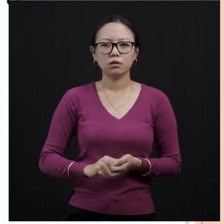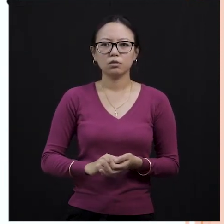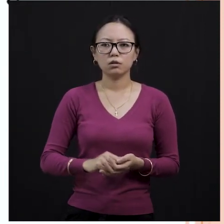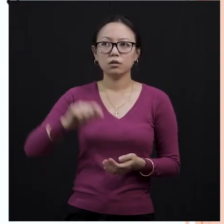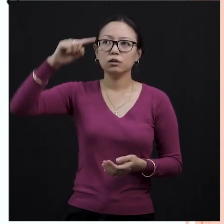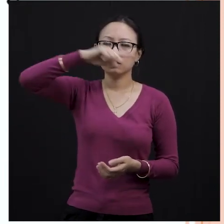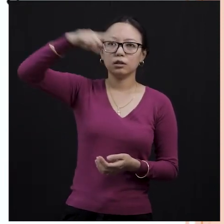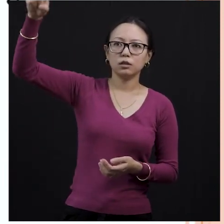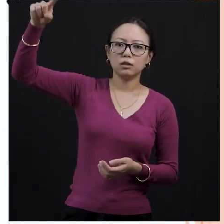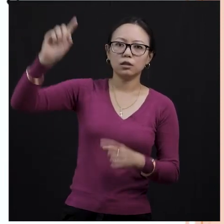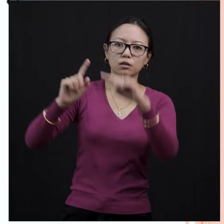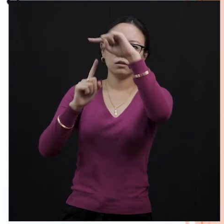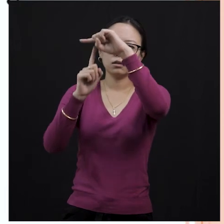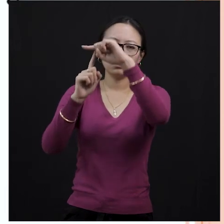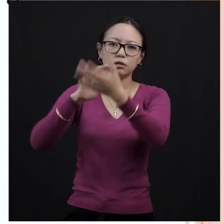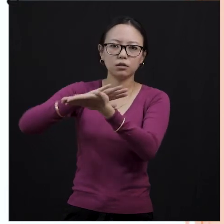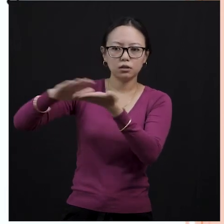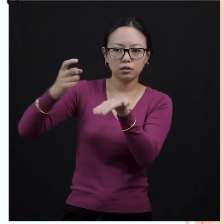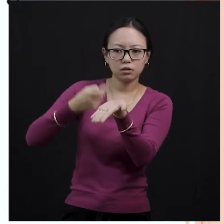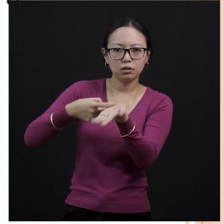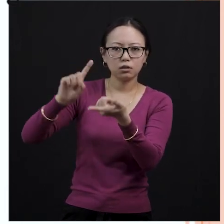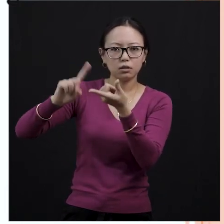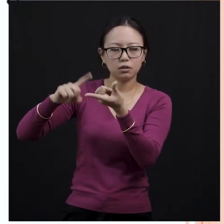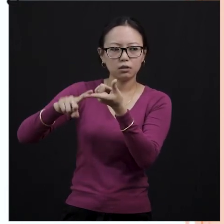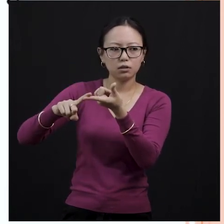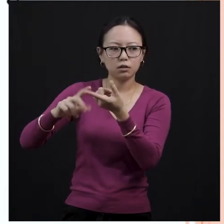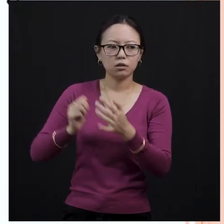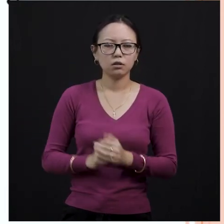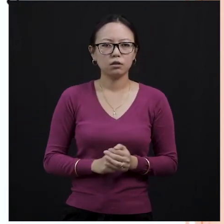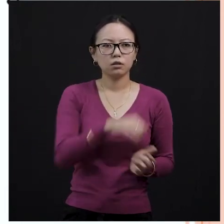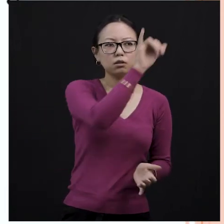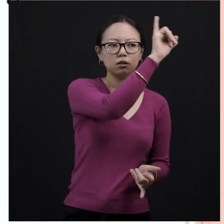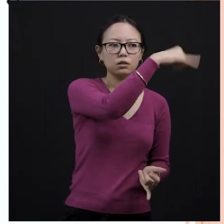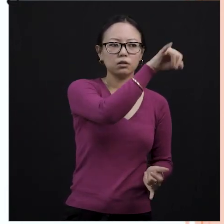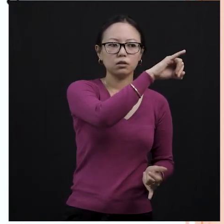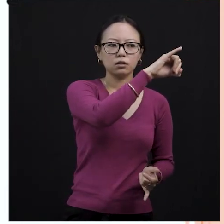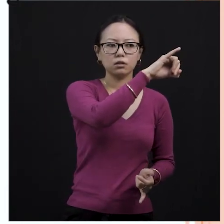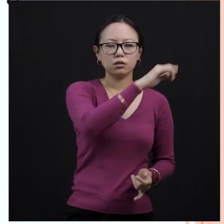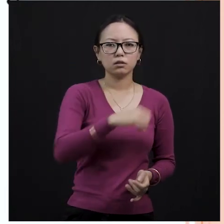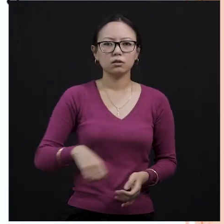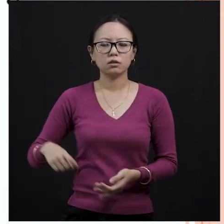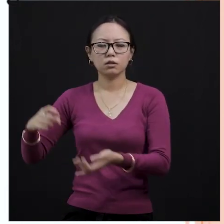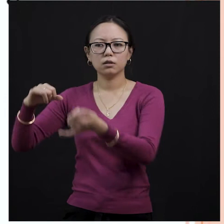it goes to THREE, and 6, it goes